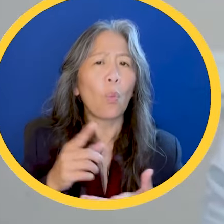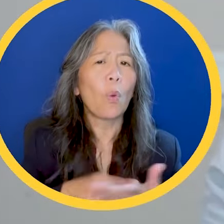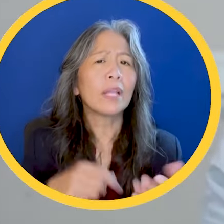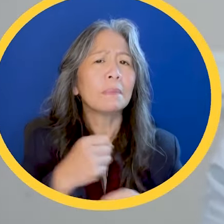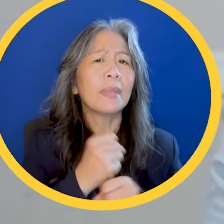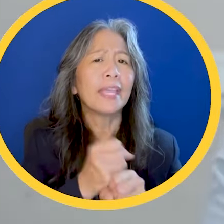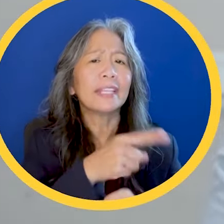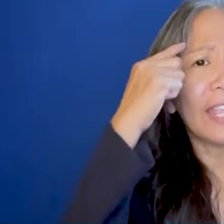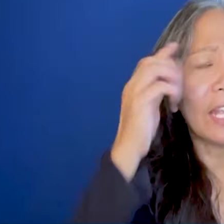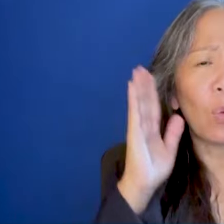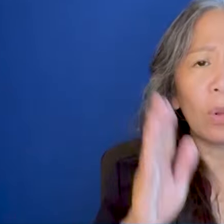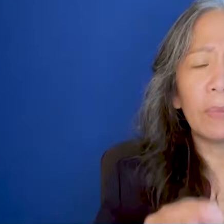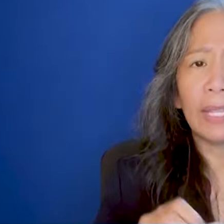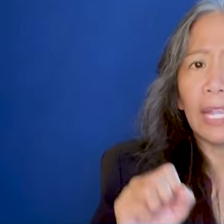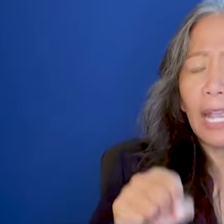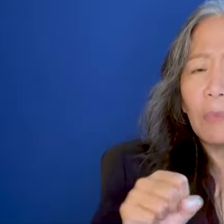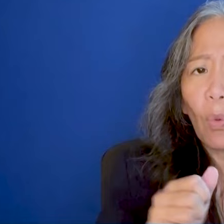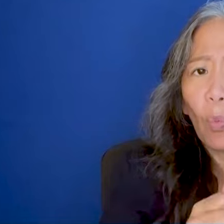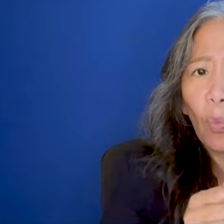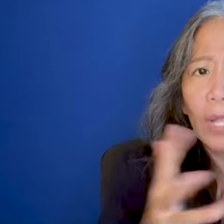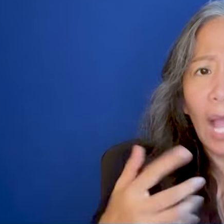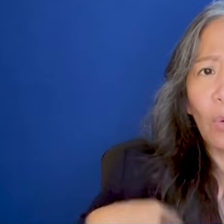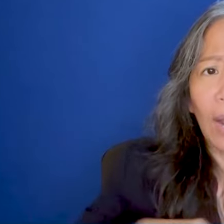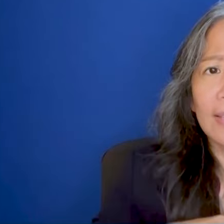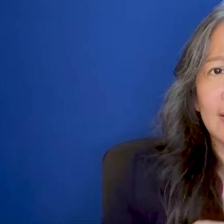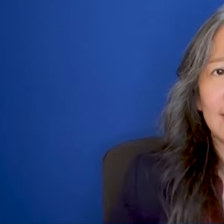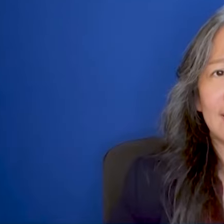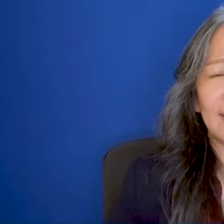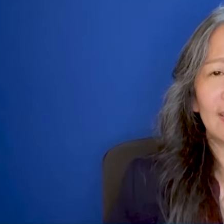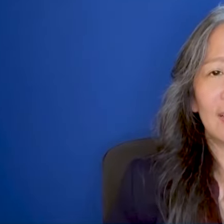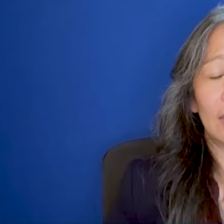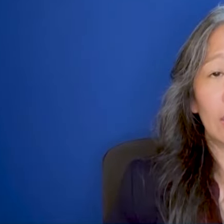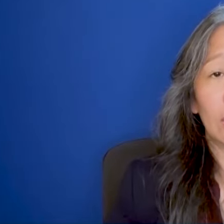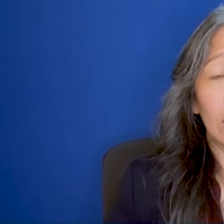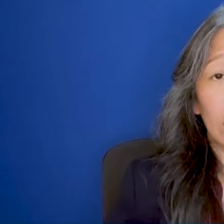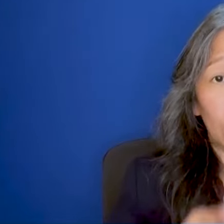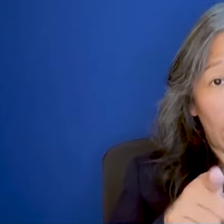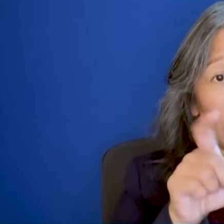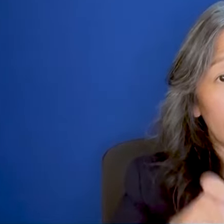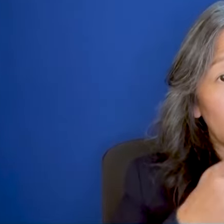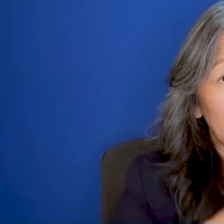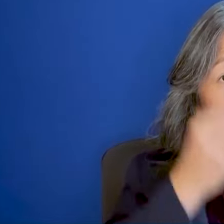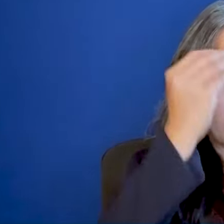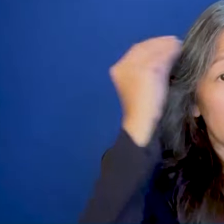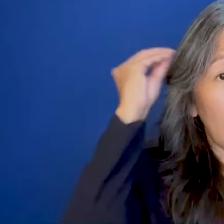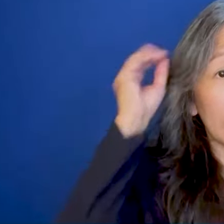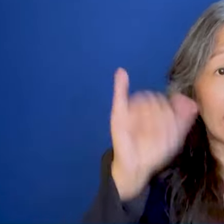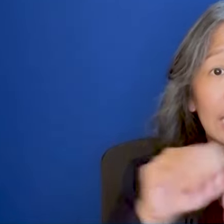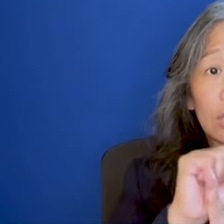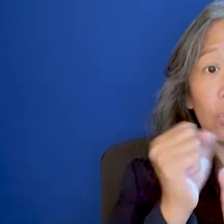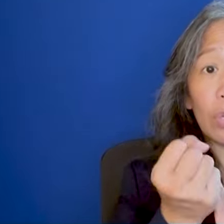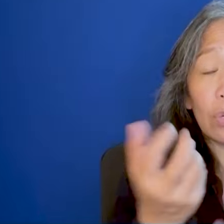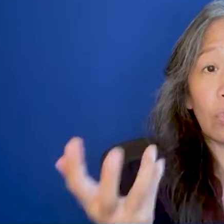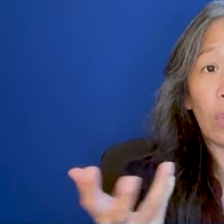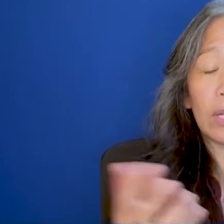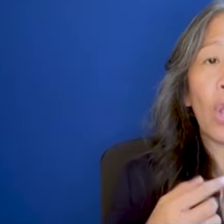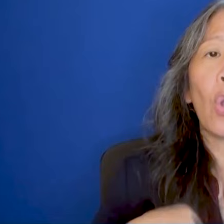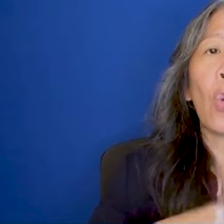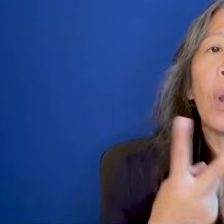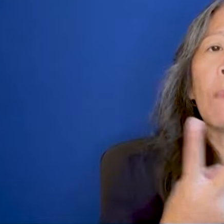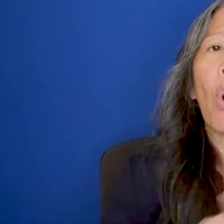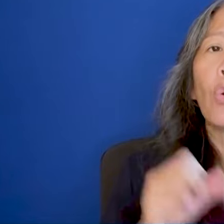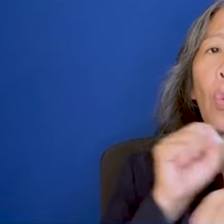us think that they won't be able to do it without us? You have to keep in mind, because the situation at the time